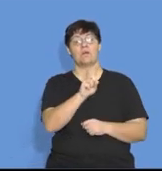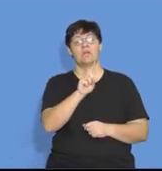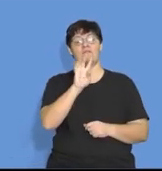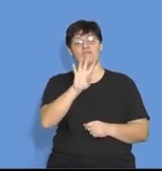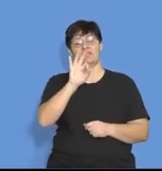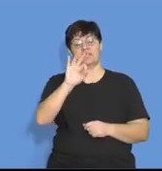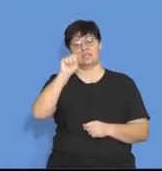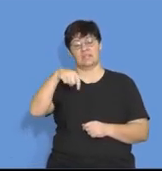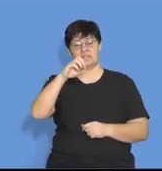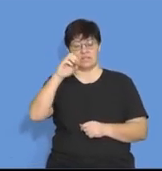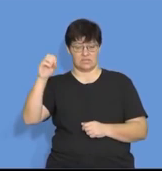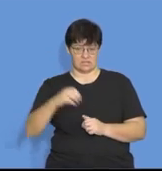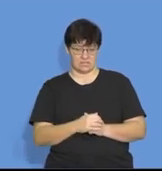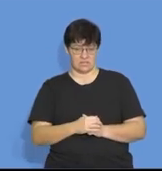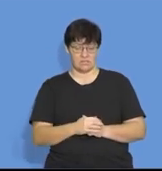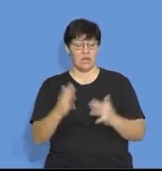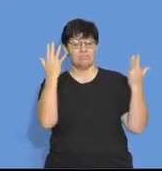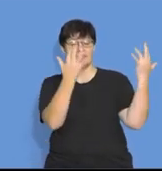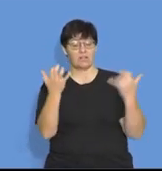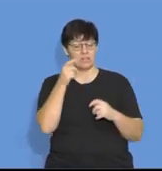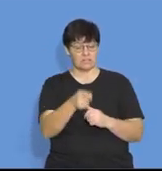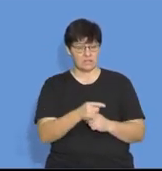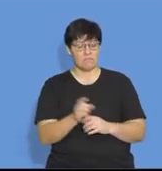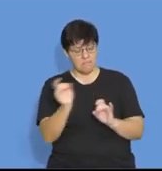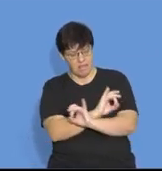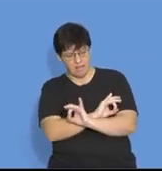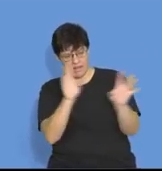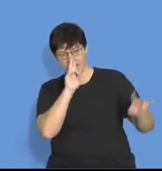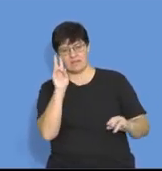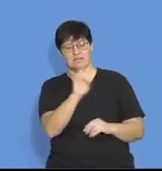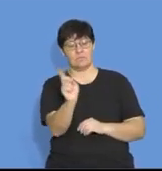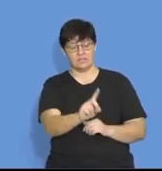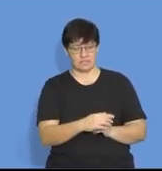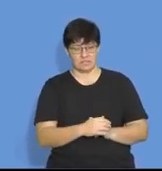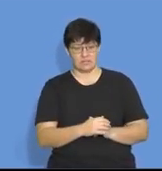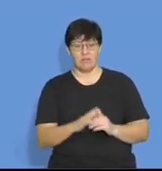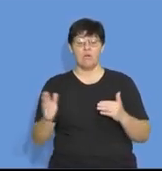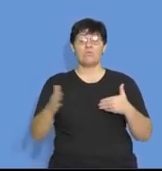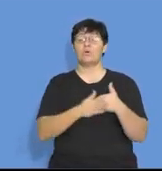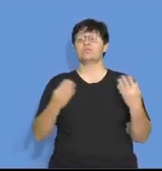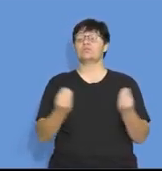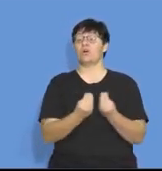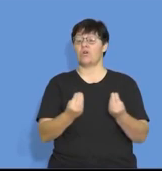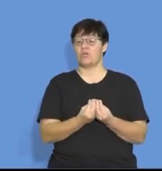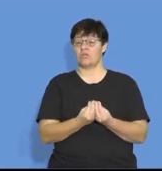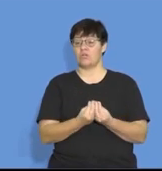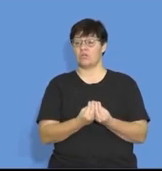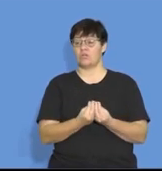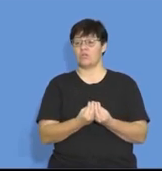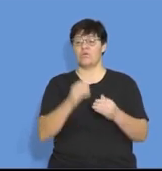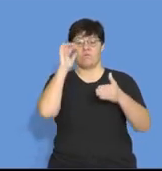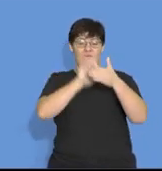Watch, in my calculation, I can clearly see their closing stock was